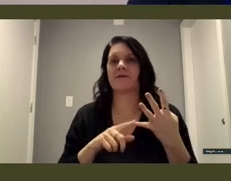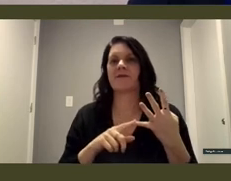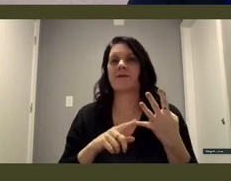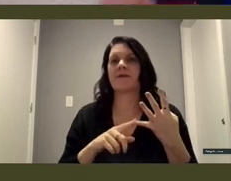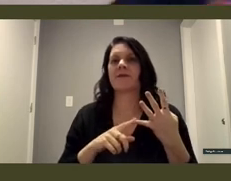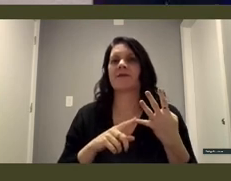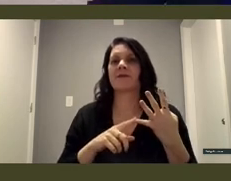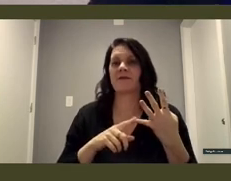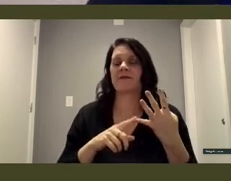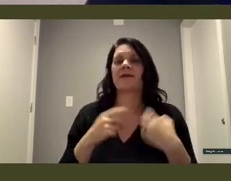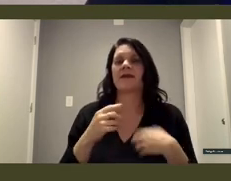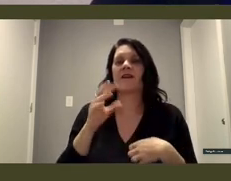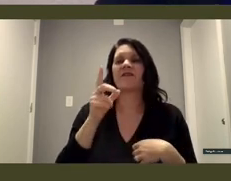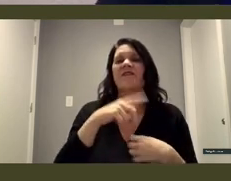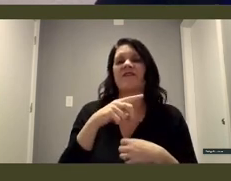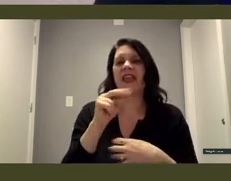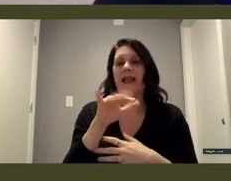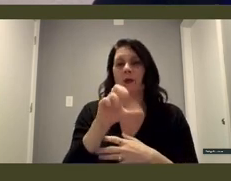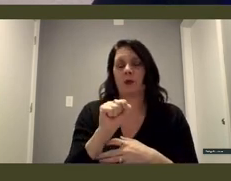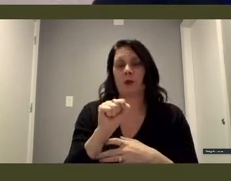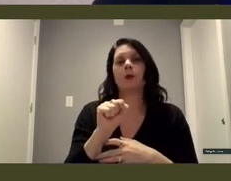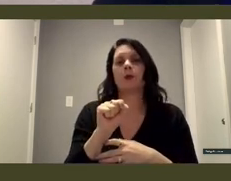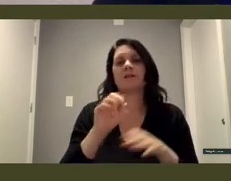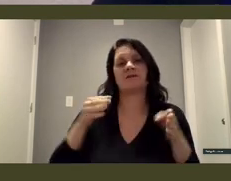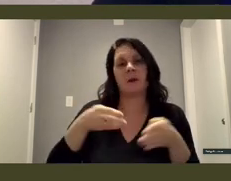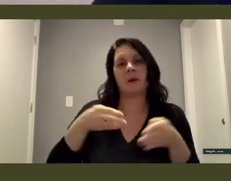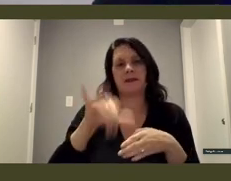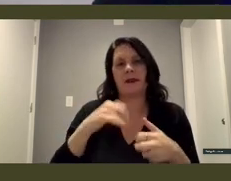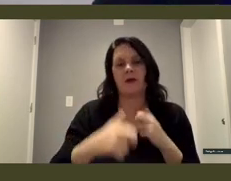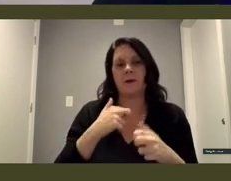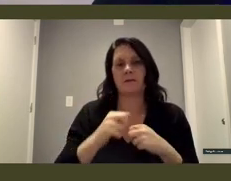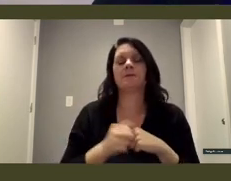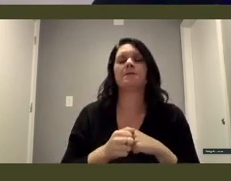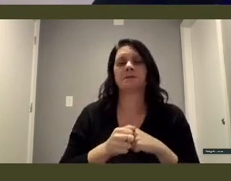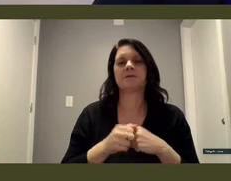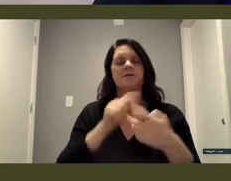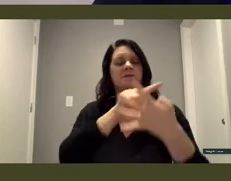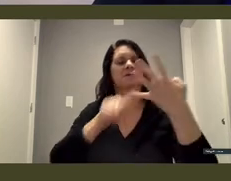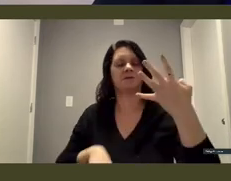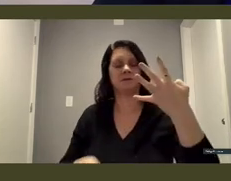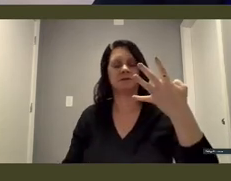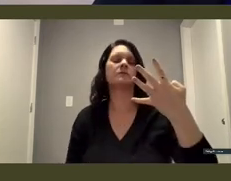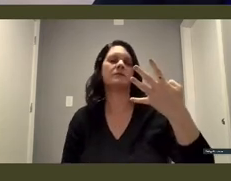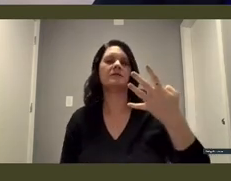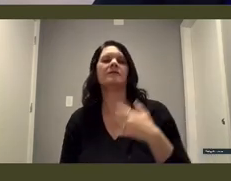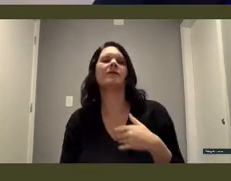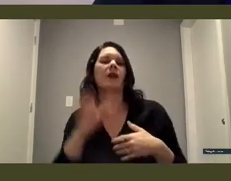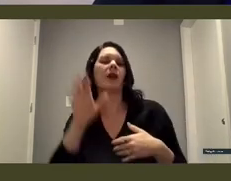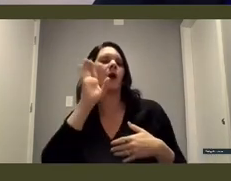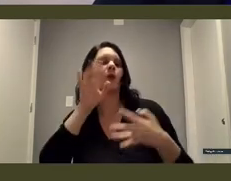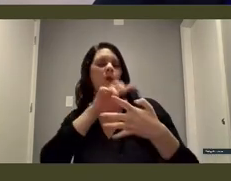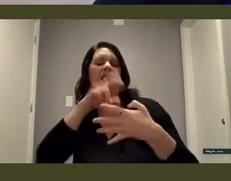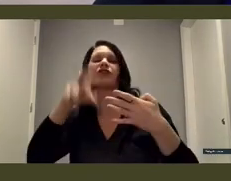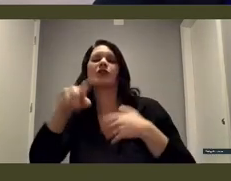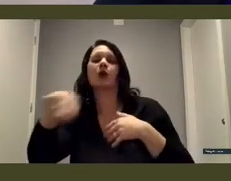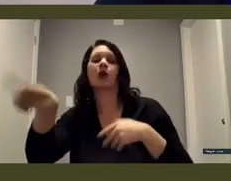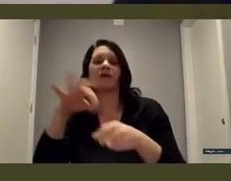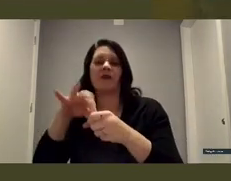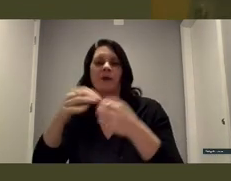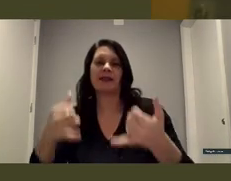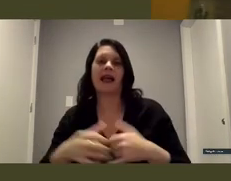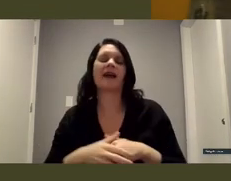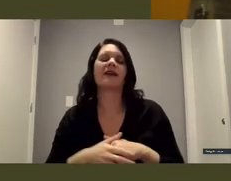moment, and we'll have a look at the results in a minute. And while we are letting you vote, I will bring in our panelists for